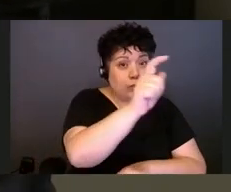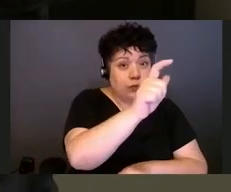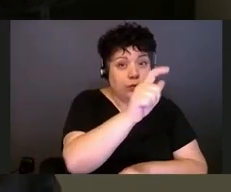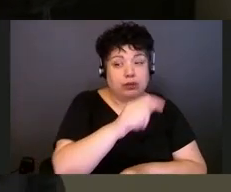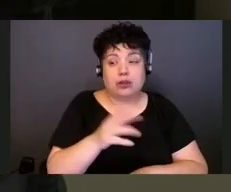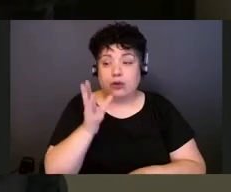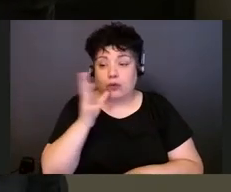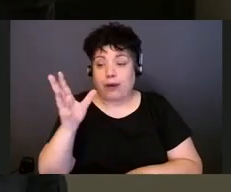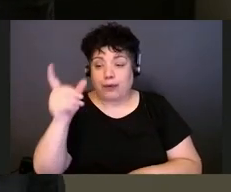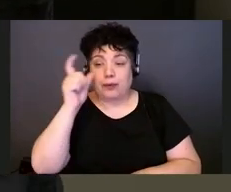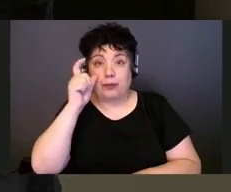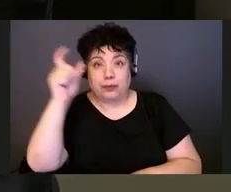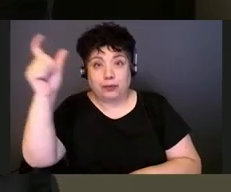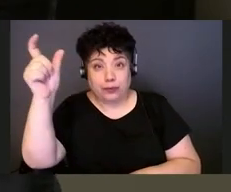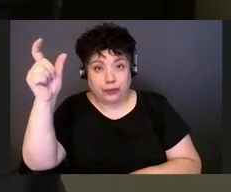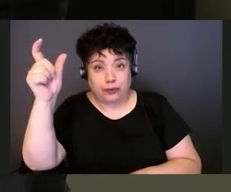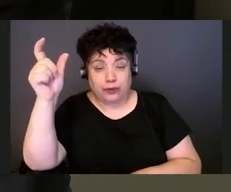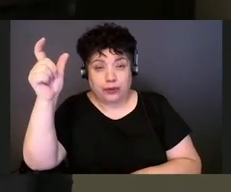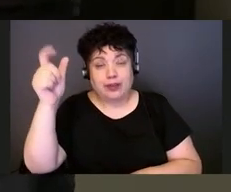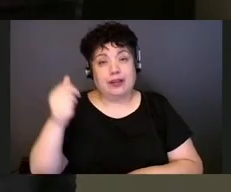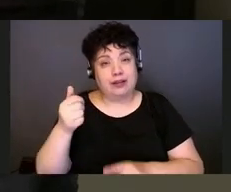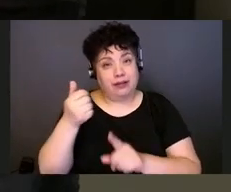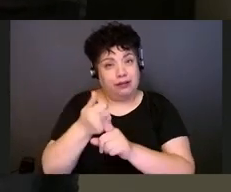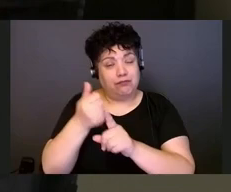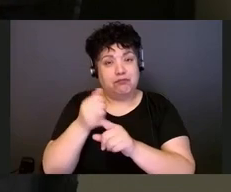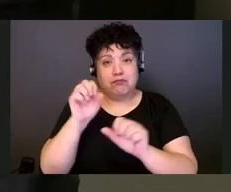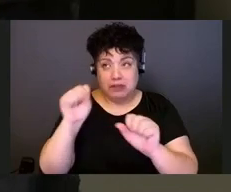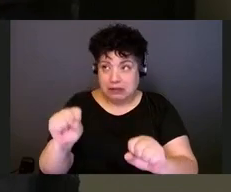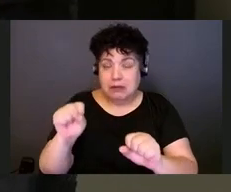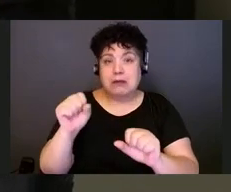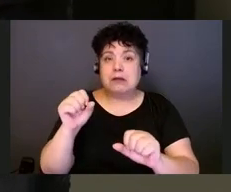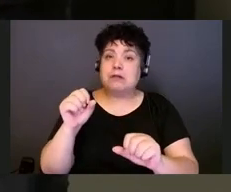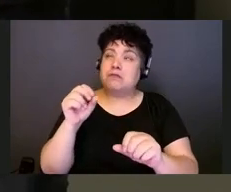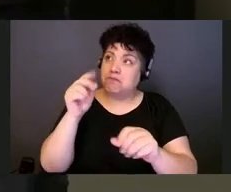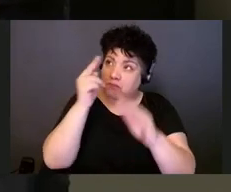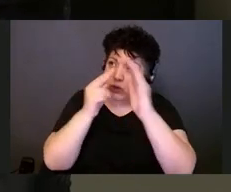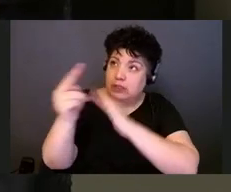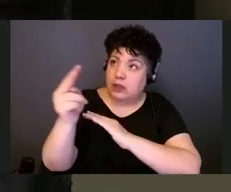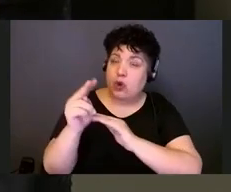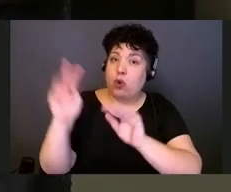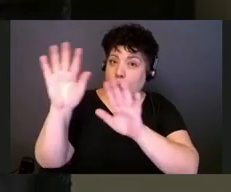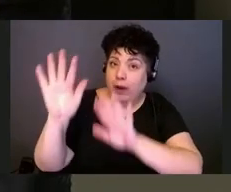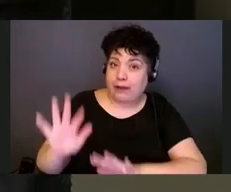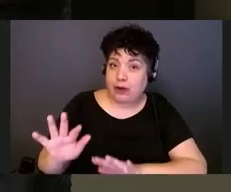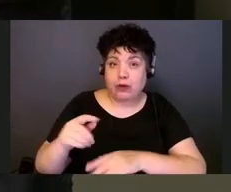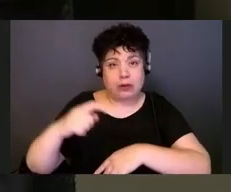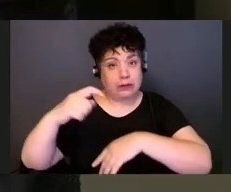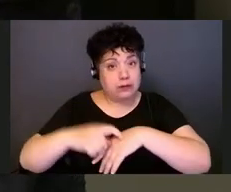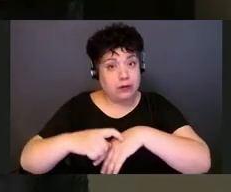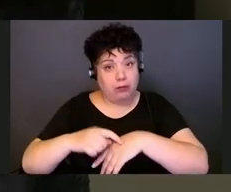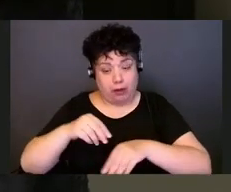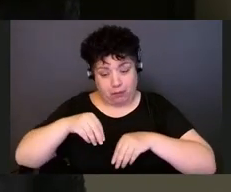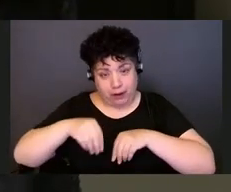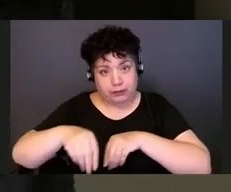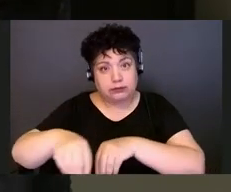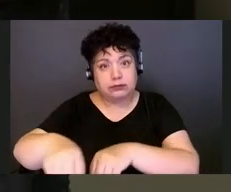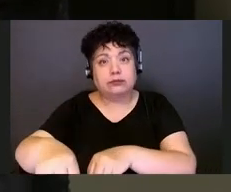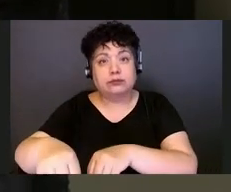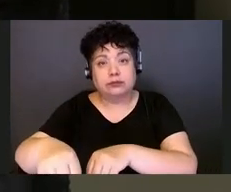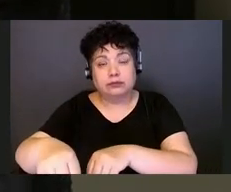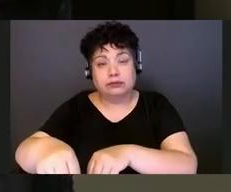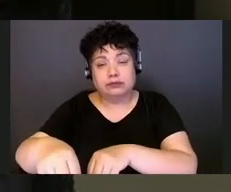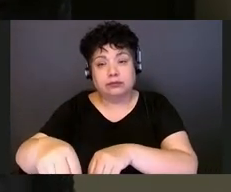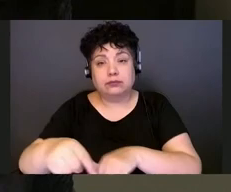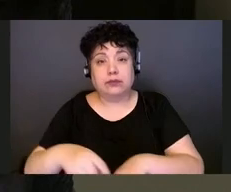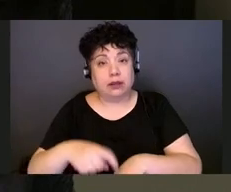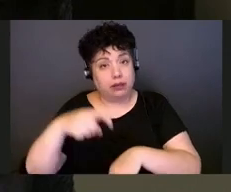grandmother, who could predict the weather, the time to plant the seeds, and the time